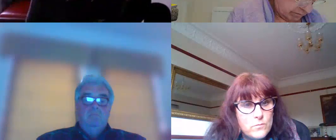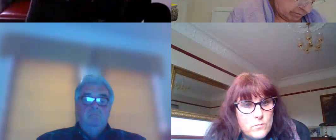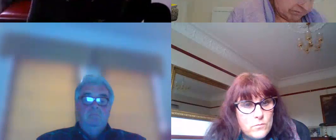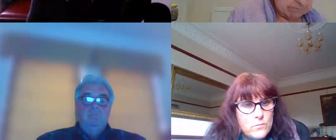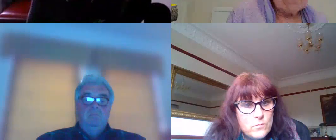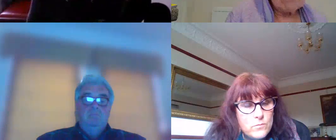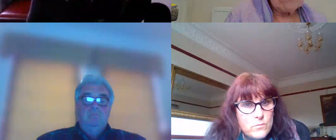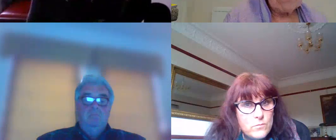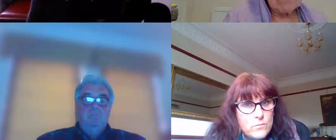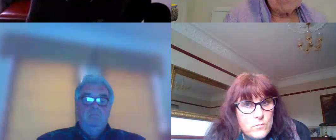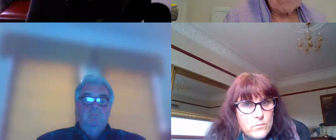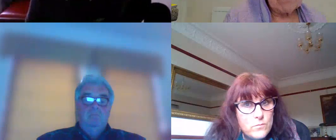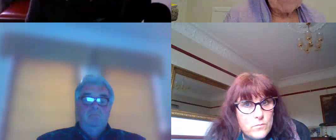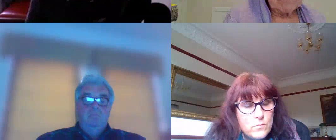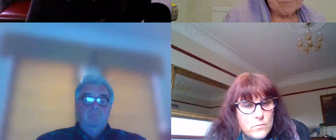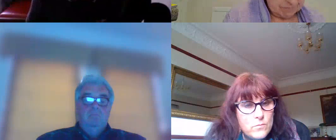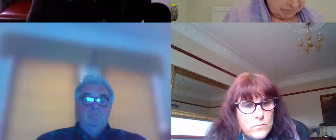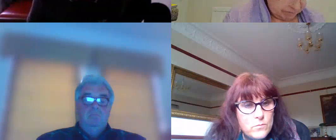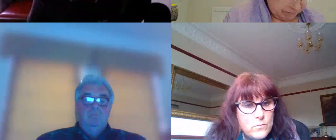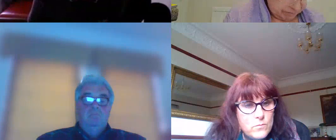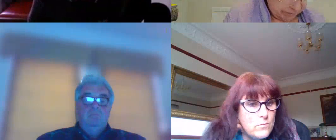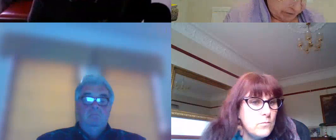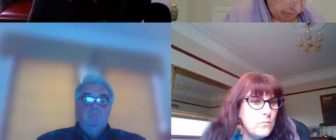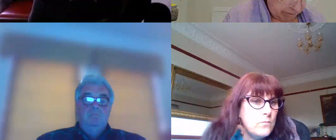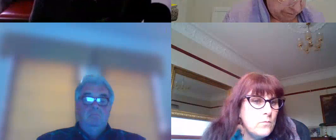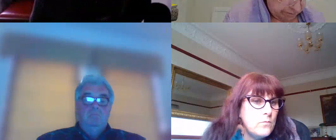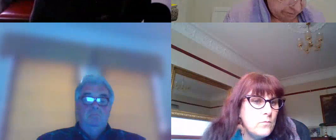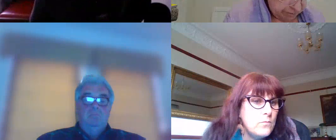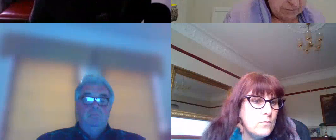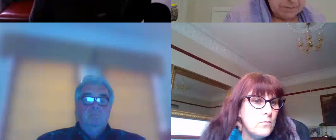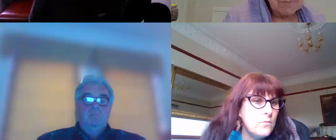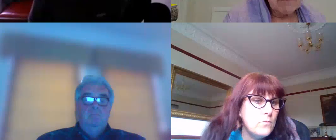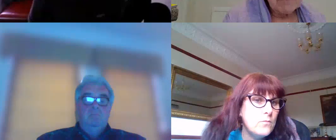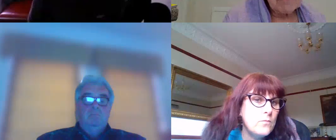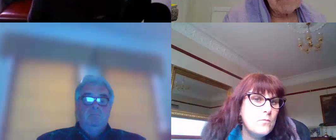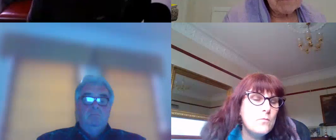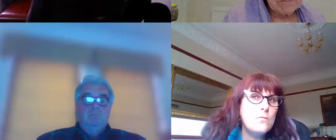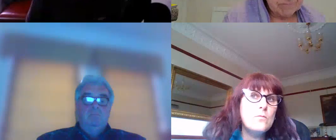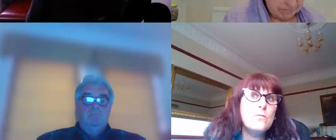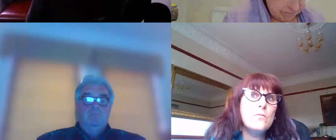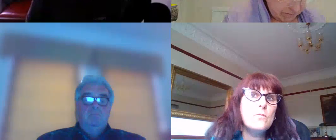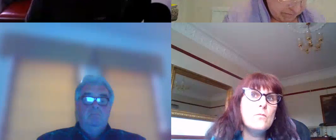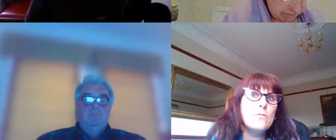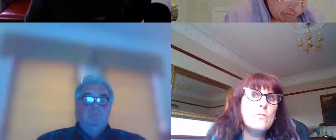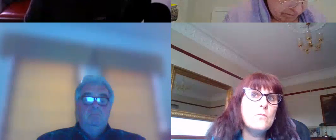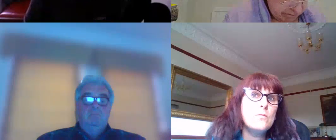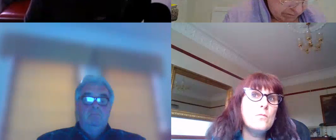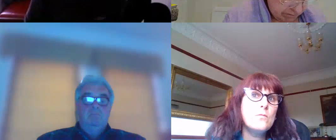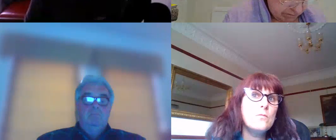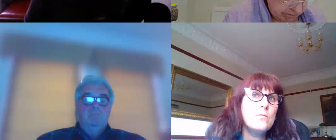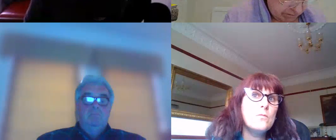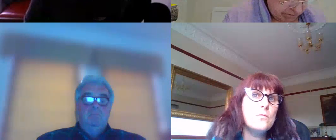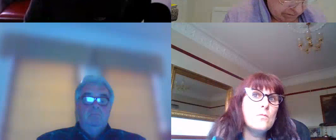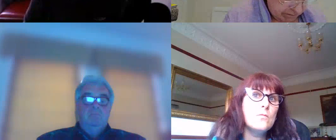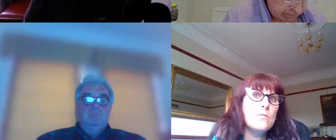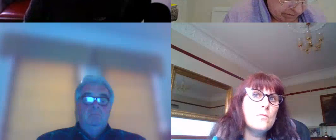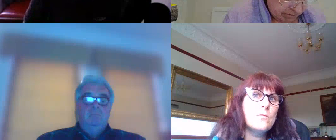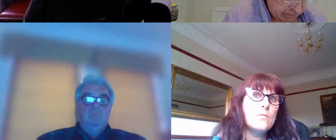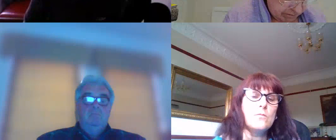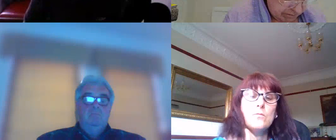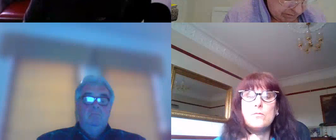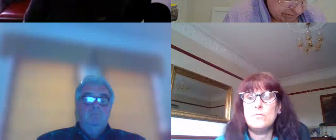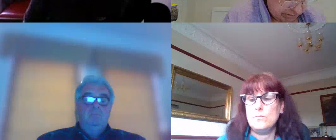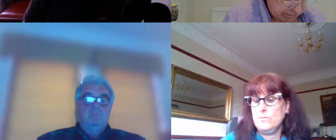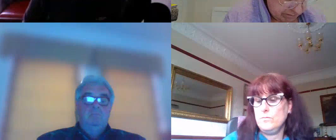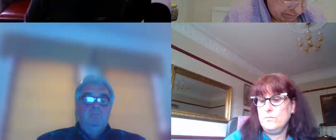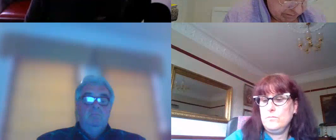the e-counting process, I would encourage you to come along, have a look at the demonstration, ask any questions so that you have a